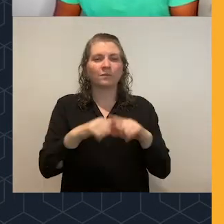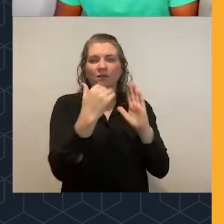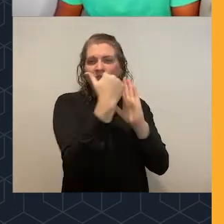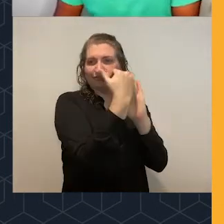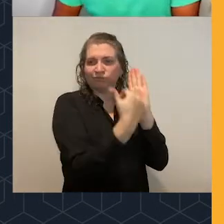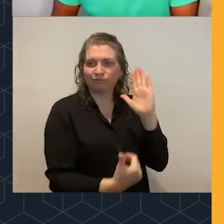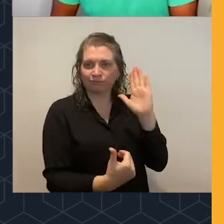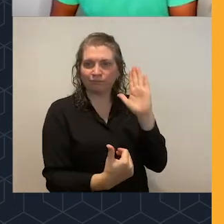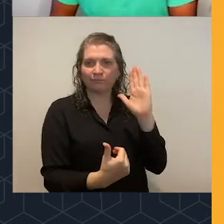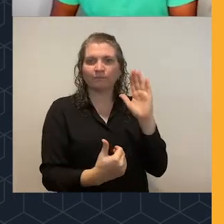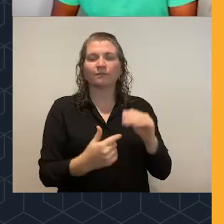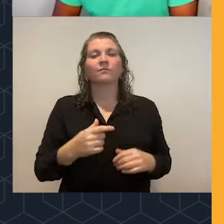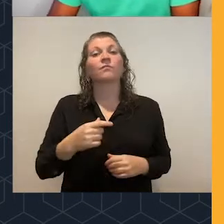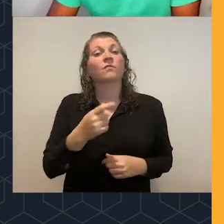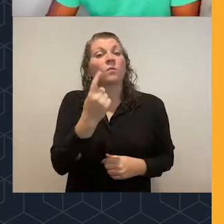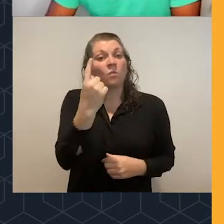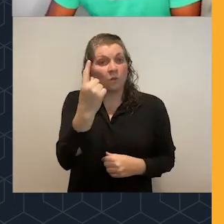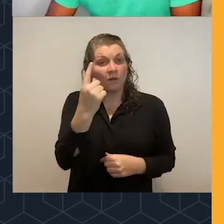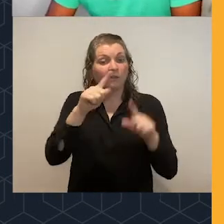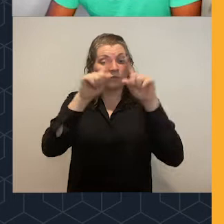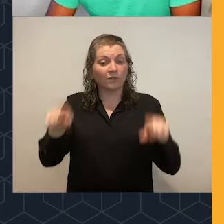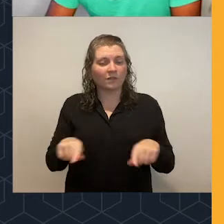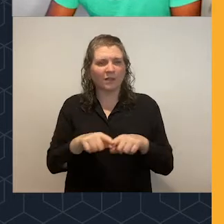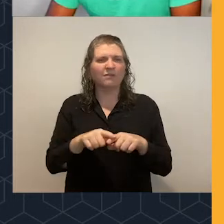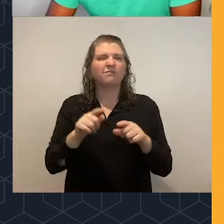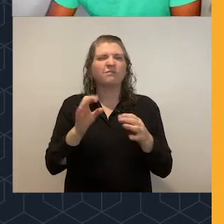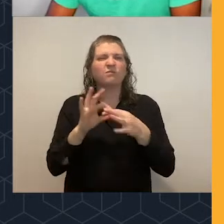to aligns well to your resume.